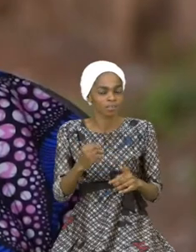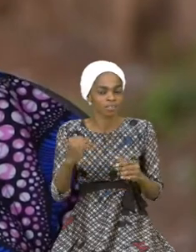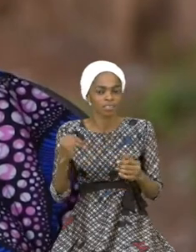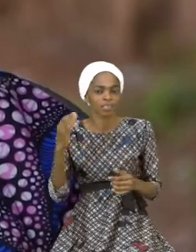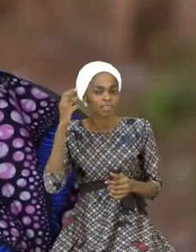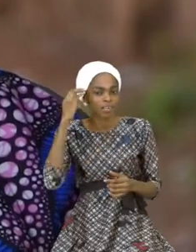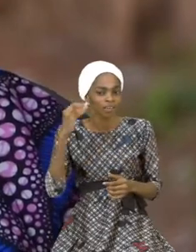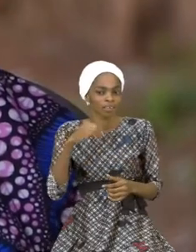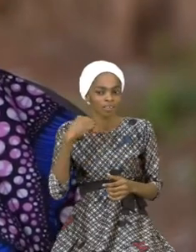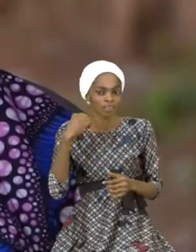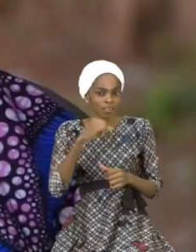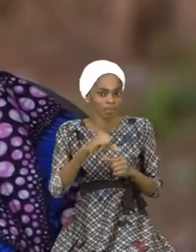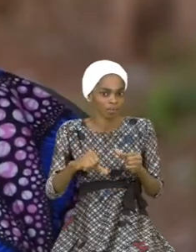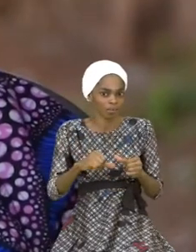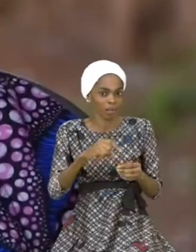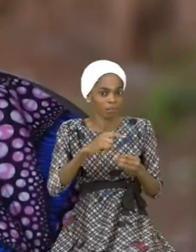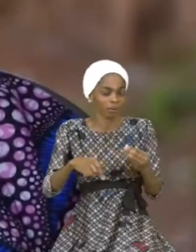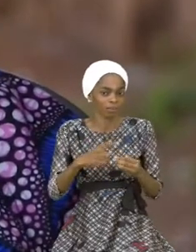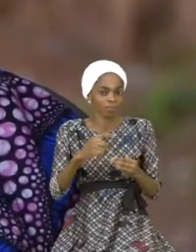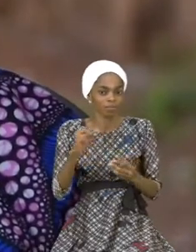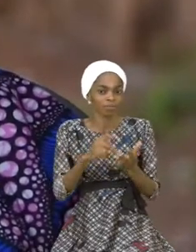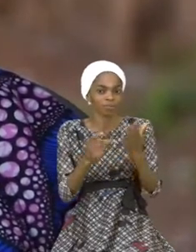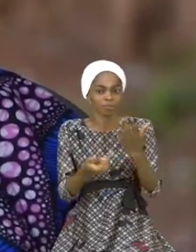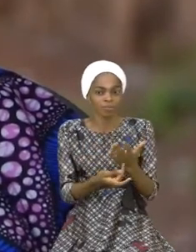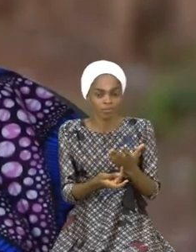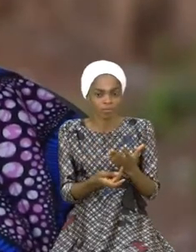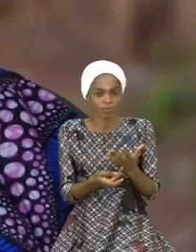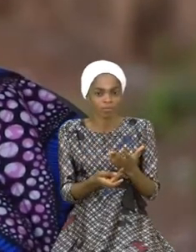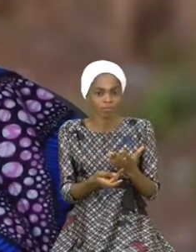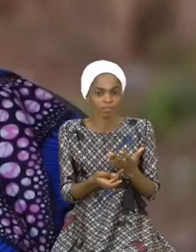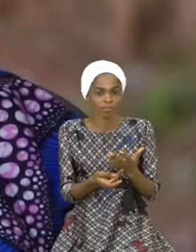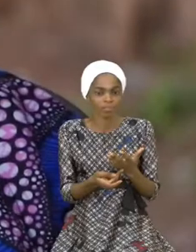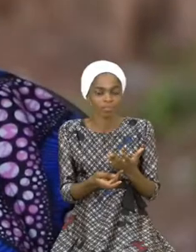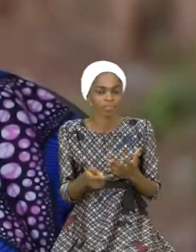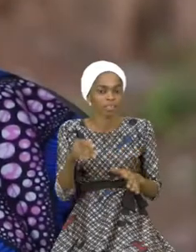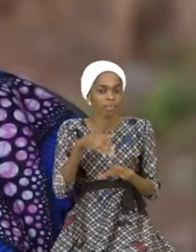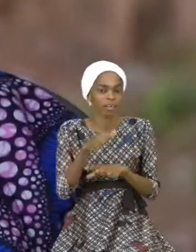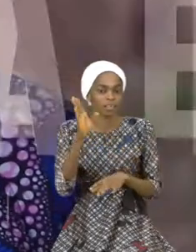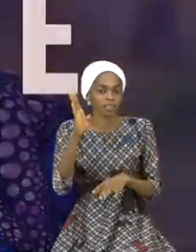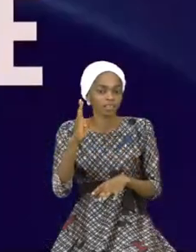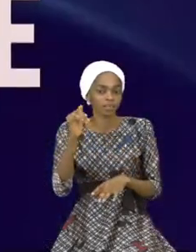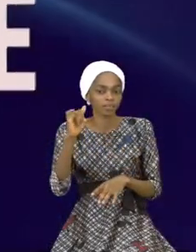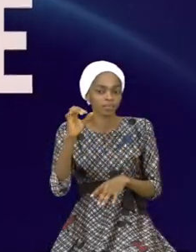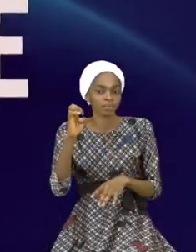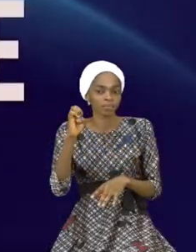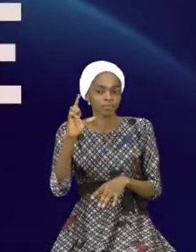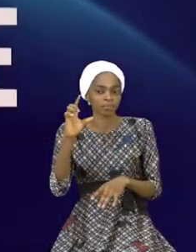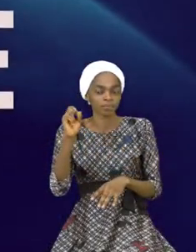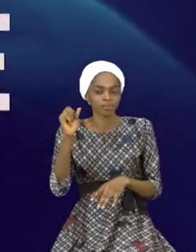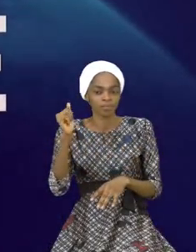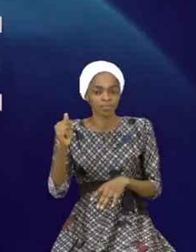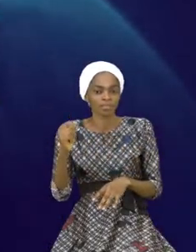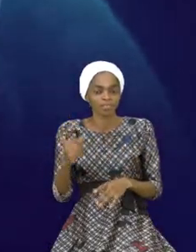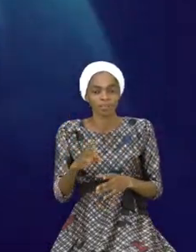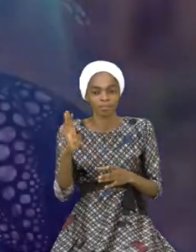my crusade which was to take place as biester state by um pastor kumui